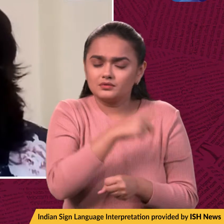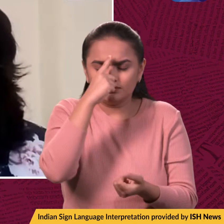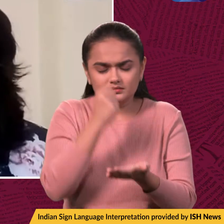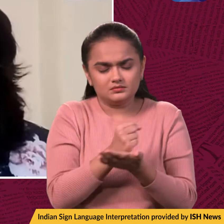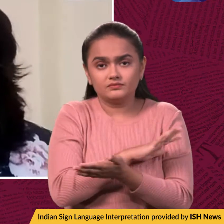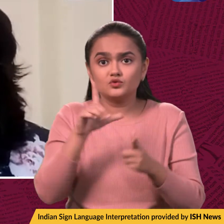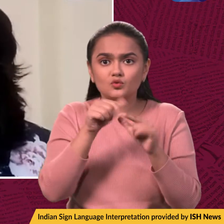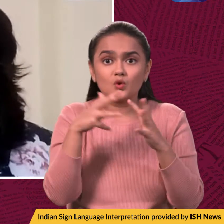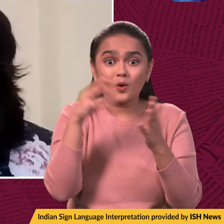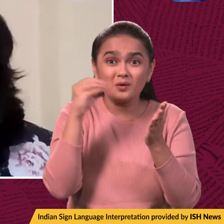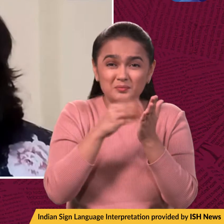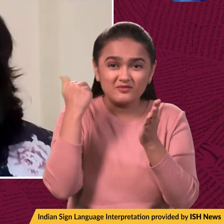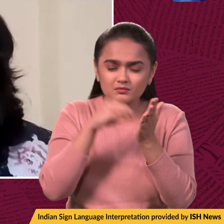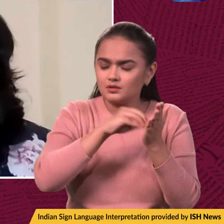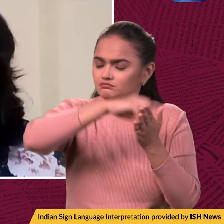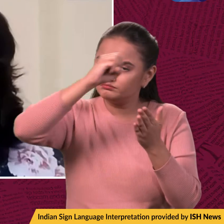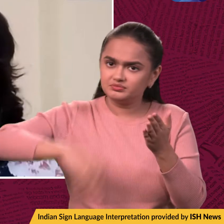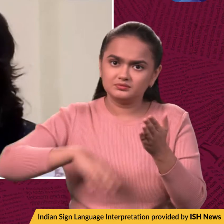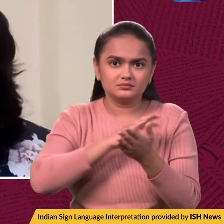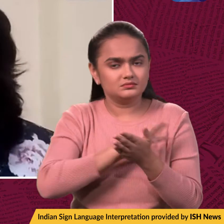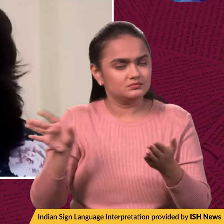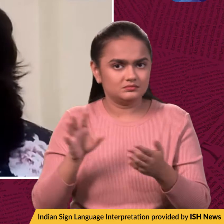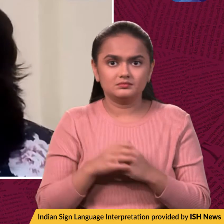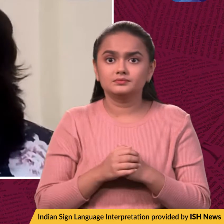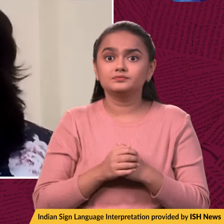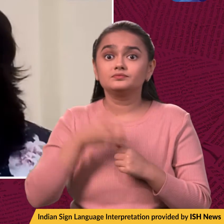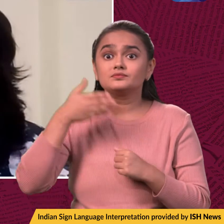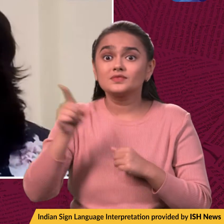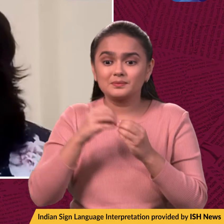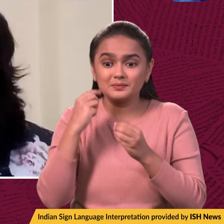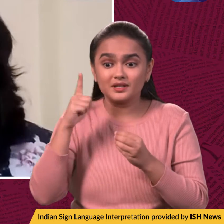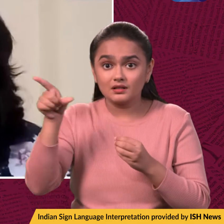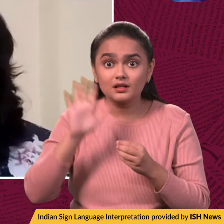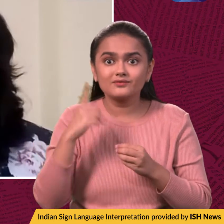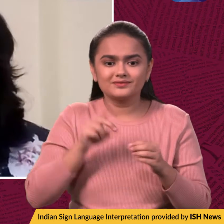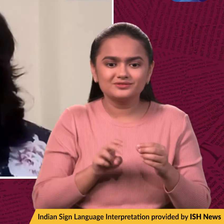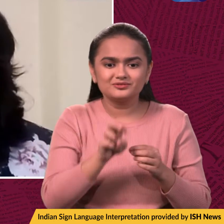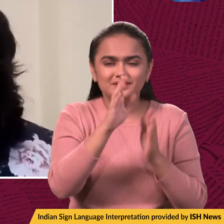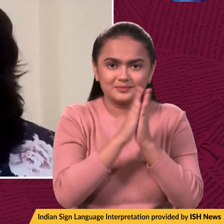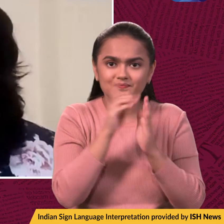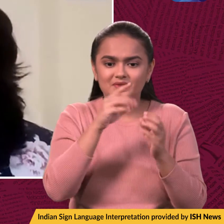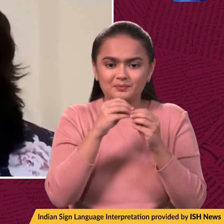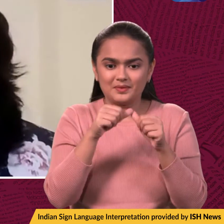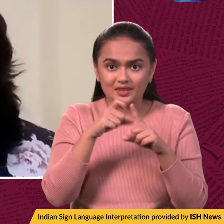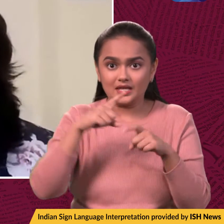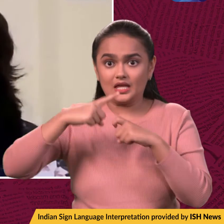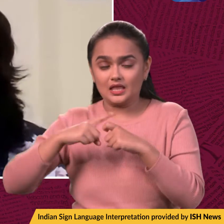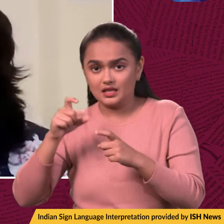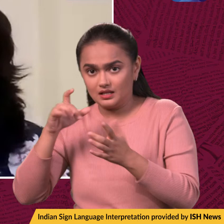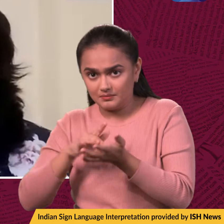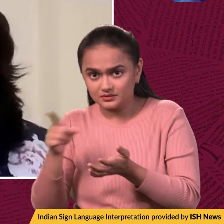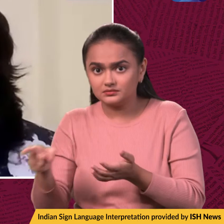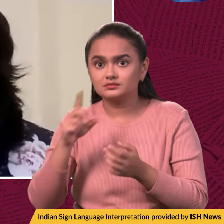has decided to repeal Devasthanam Board Act, end quote. Now, the bill sought to include Char Dham of Badrinath,